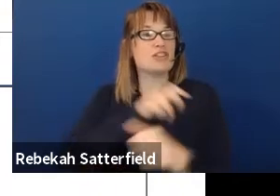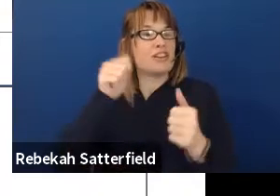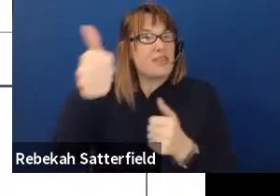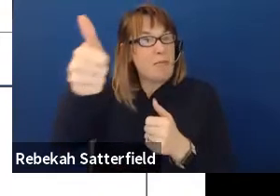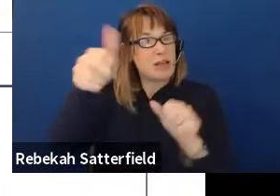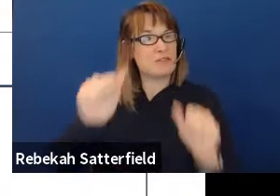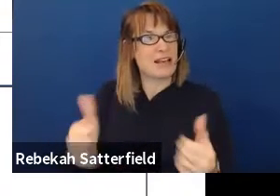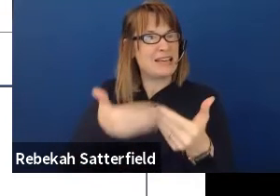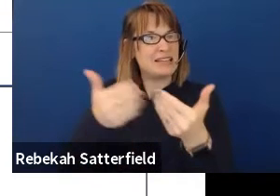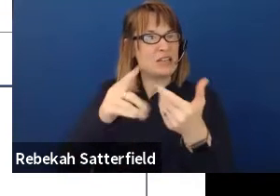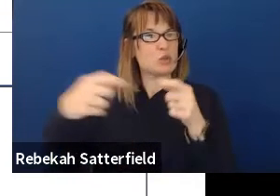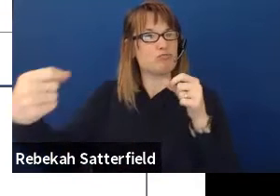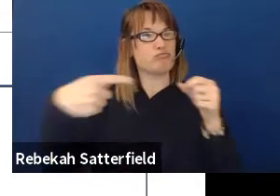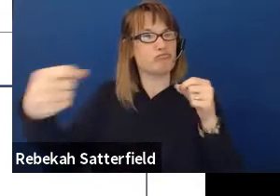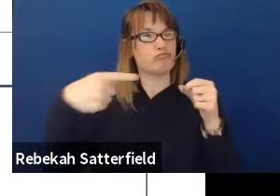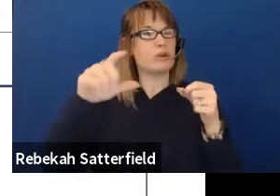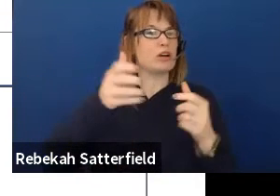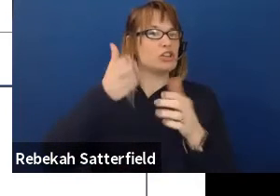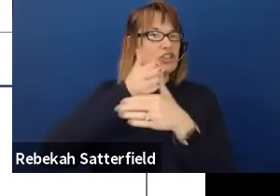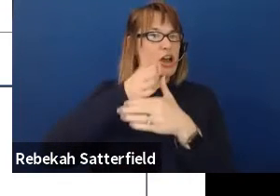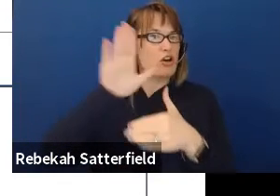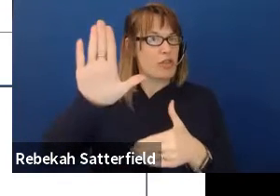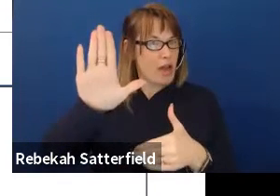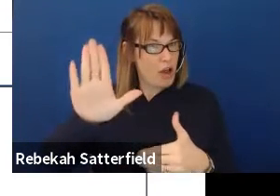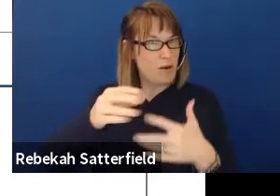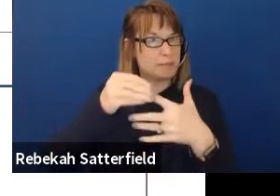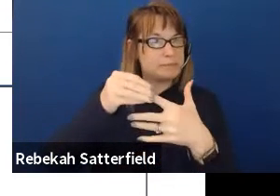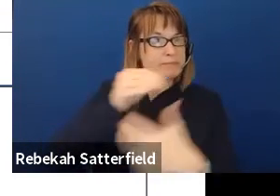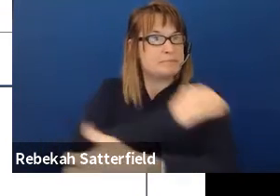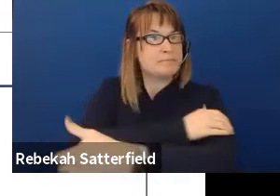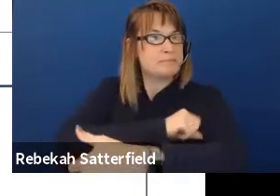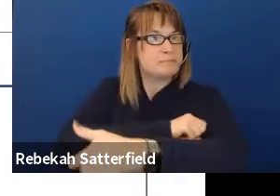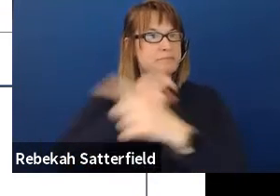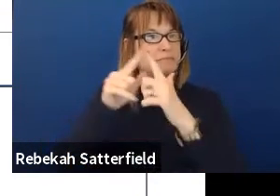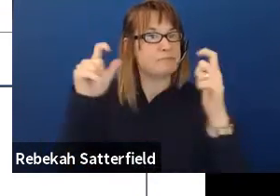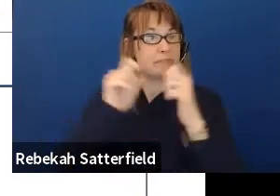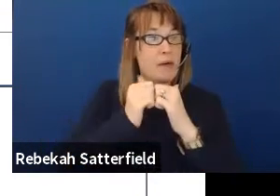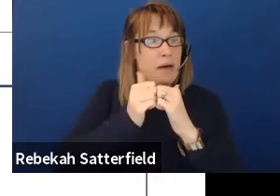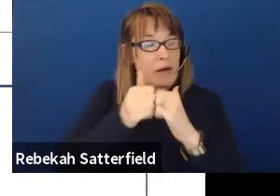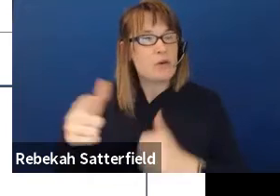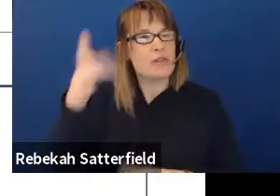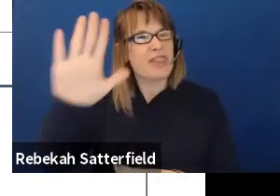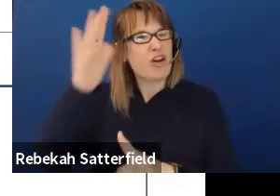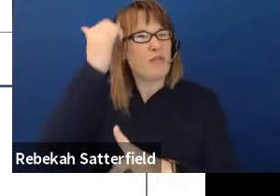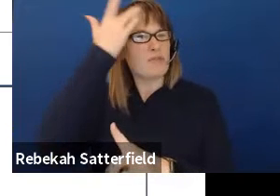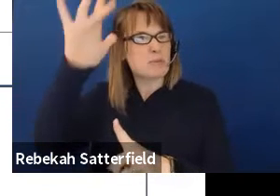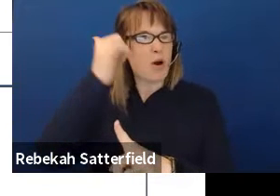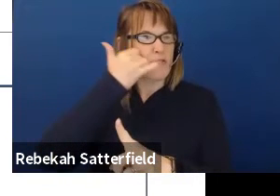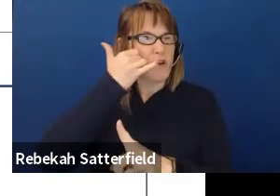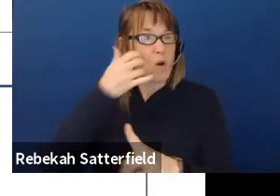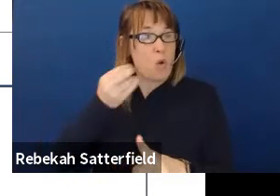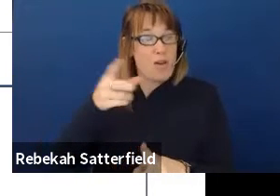easily share their vital signs from a smartphone or tablet with Bluetooth enabled and consumer